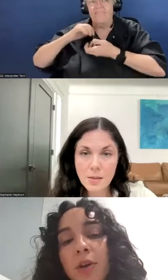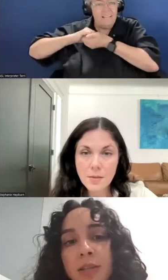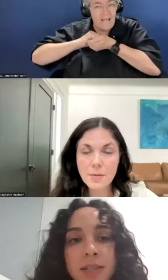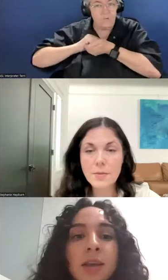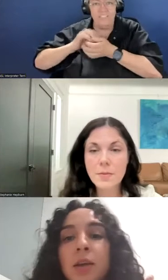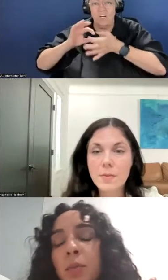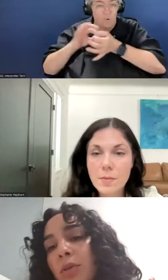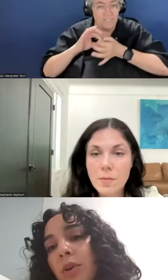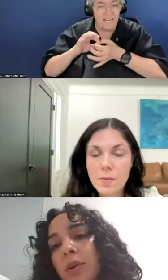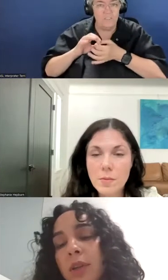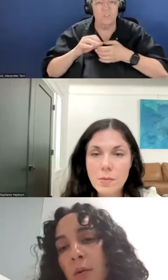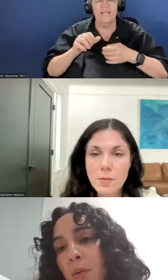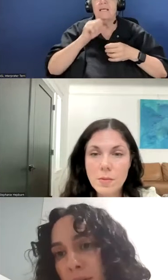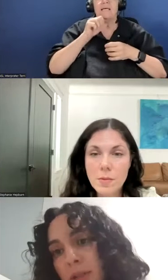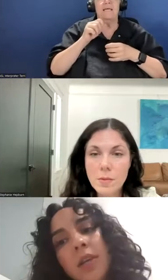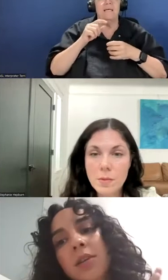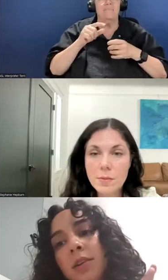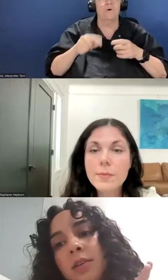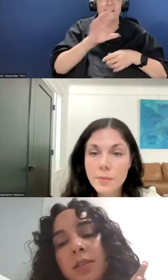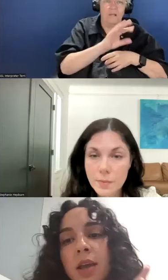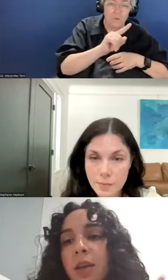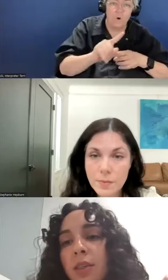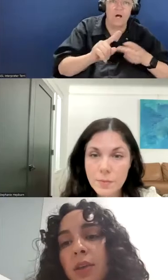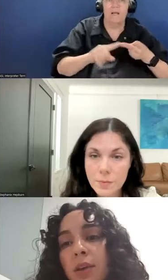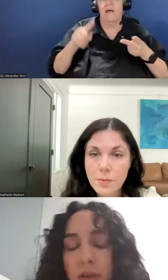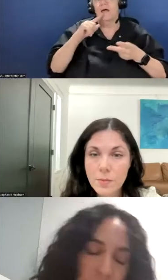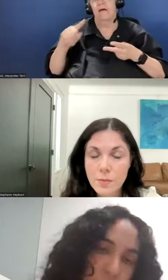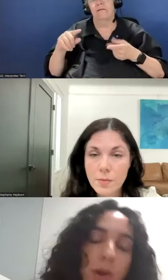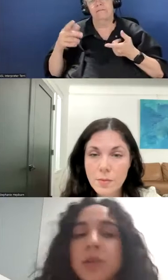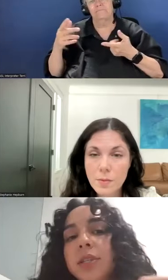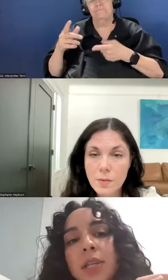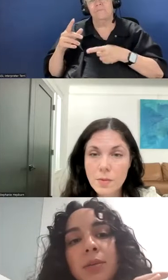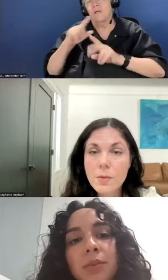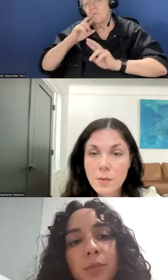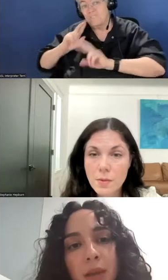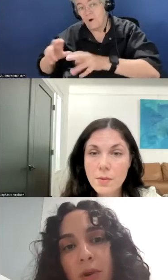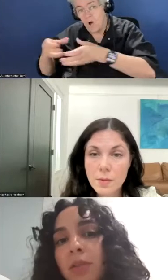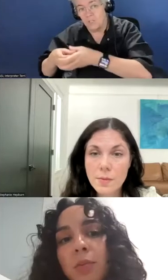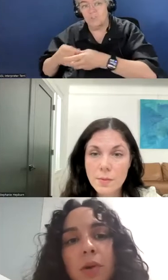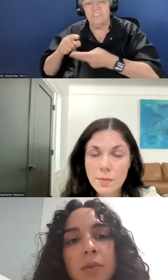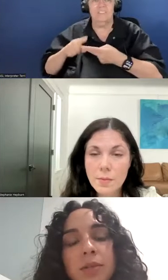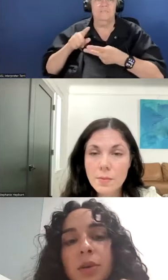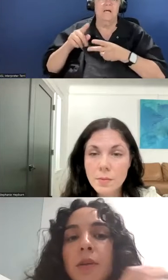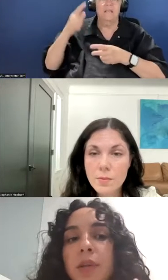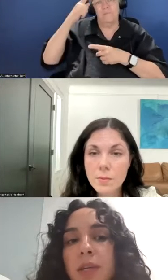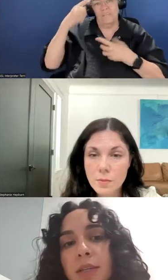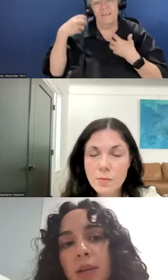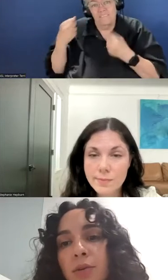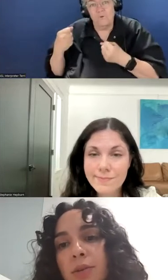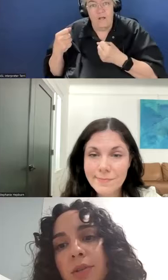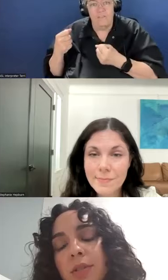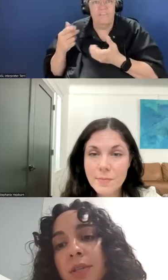coordination across both your 911 call centers, the responder teams, your behavioral health department. So all of the